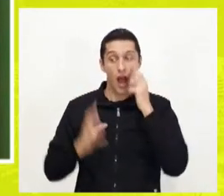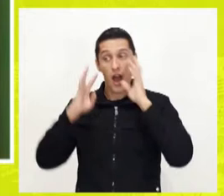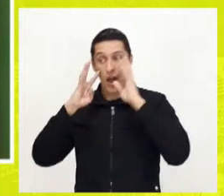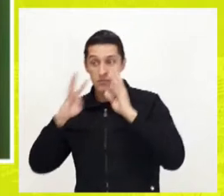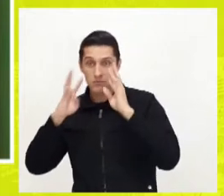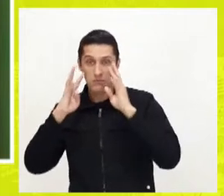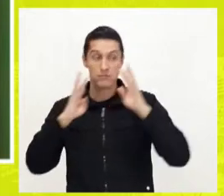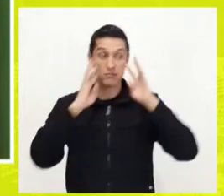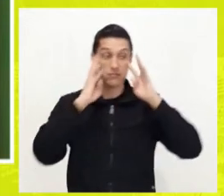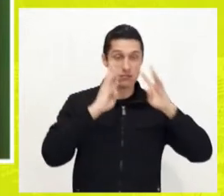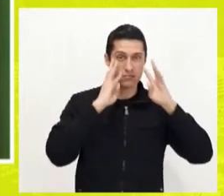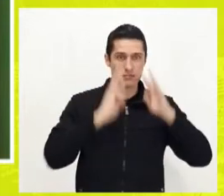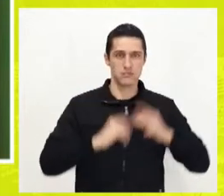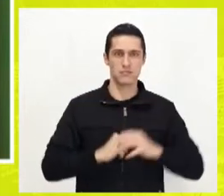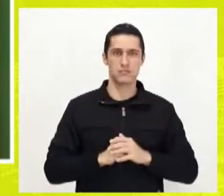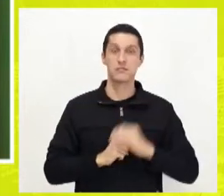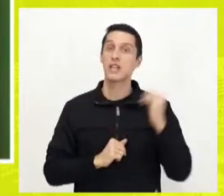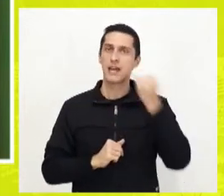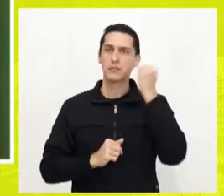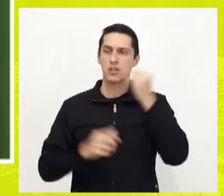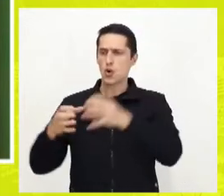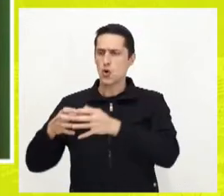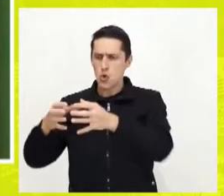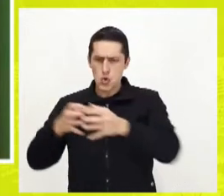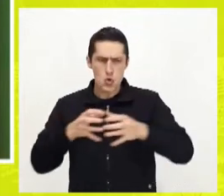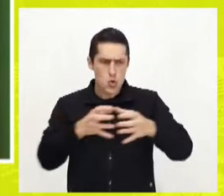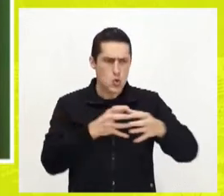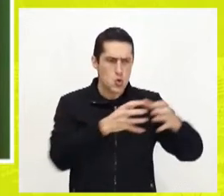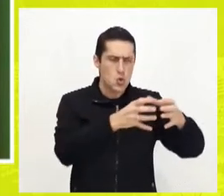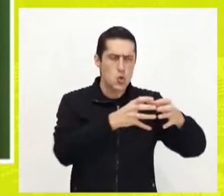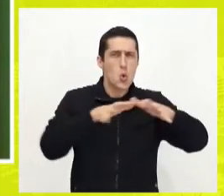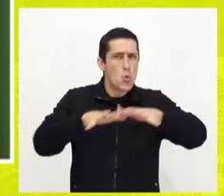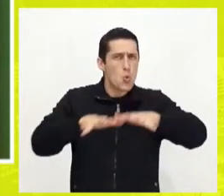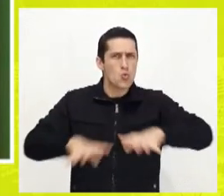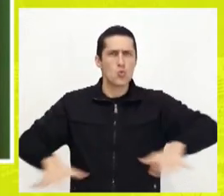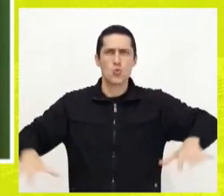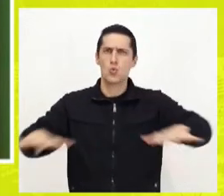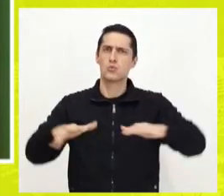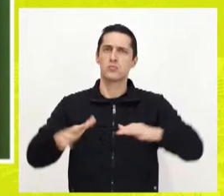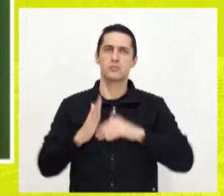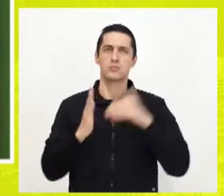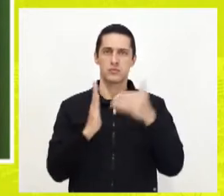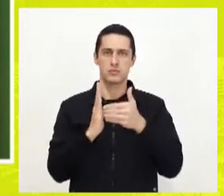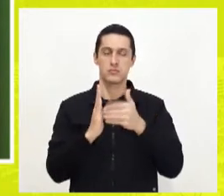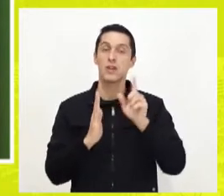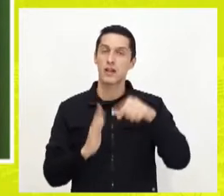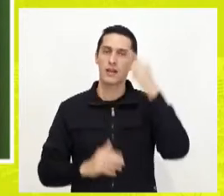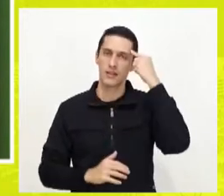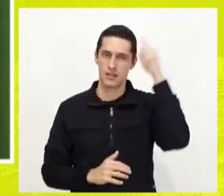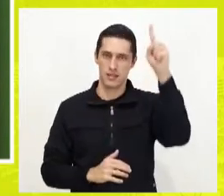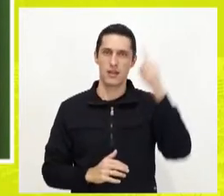of what's being said so it's really important to reach all groups that's the idea i want to bring and leave here